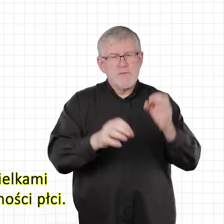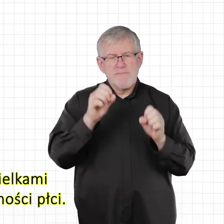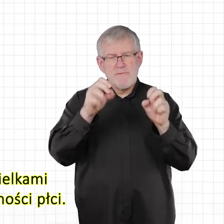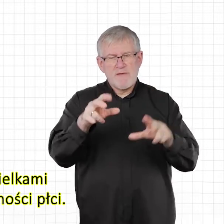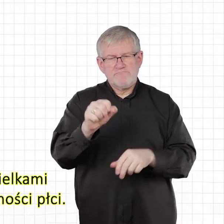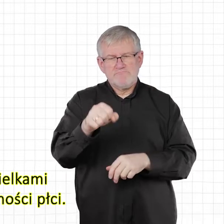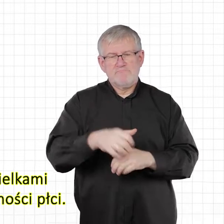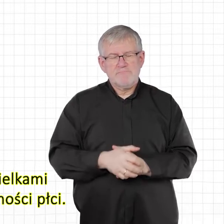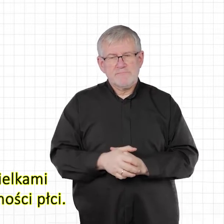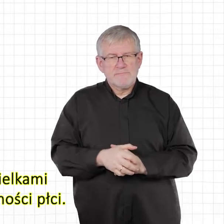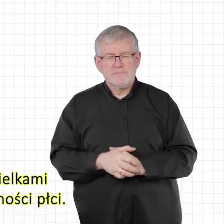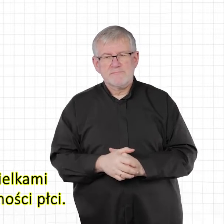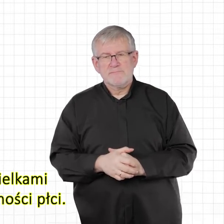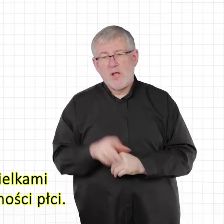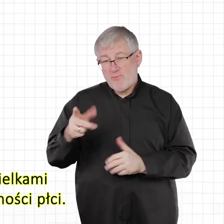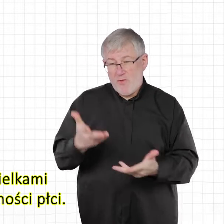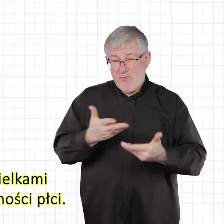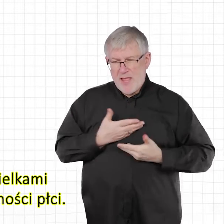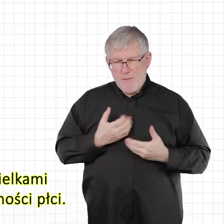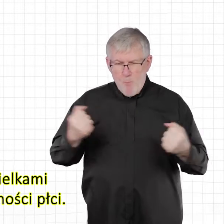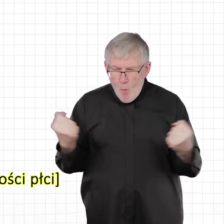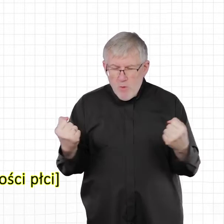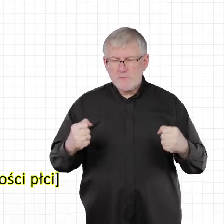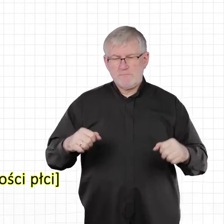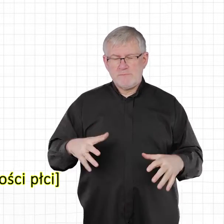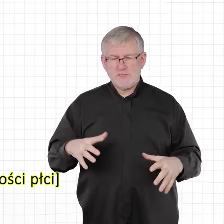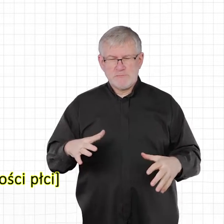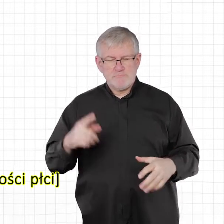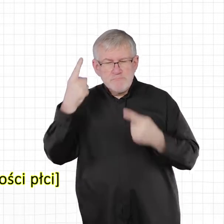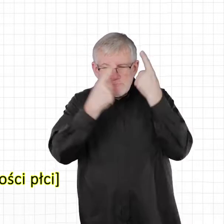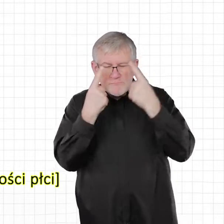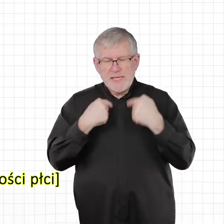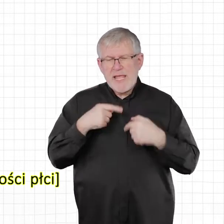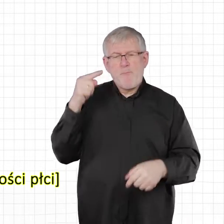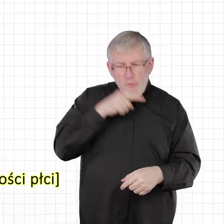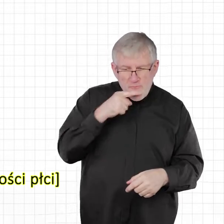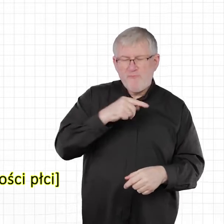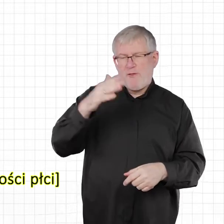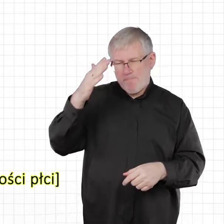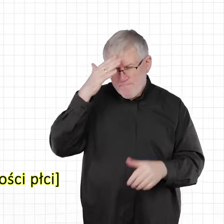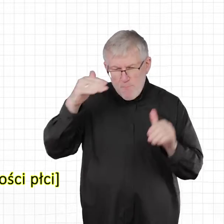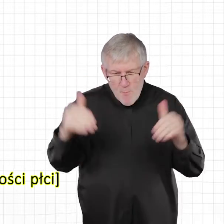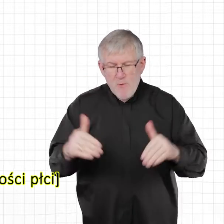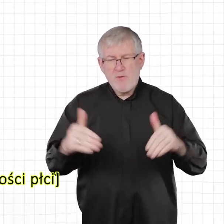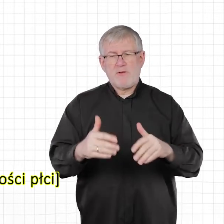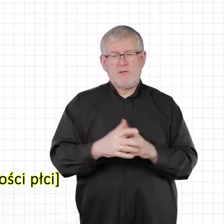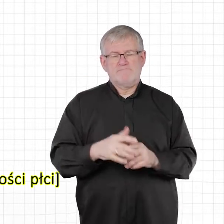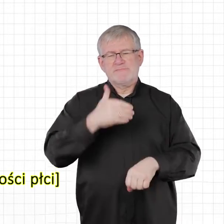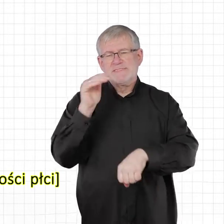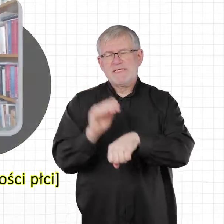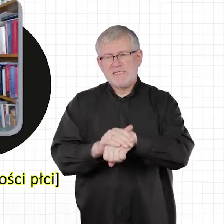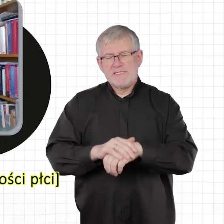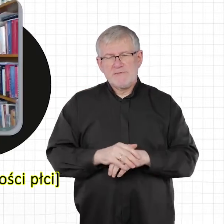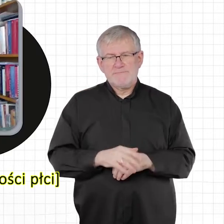equality approach. For example, in Poland, we usually hear